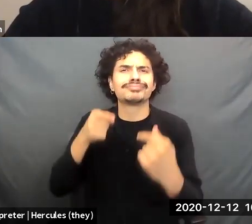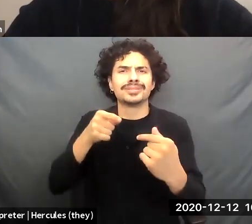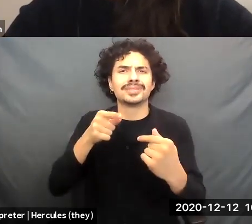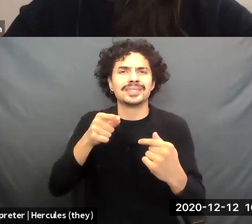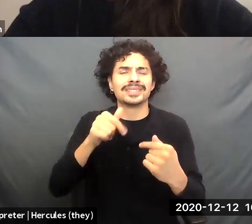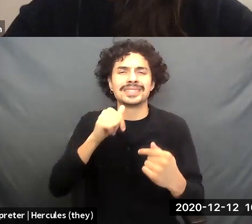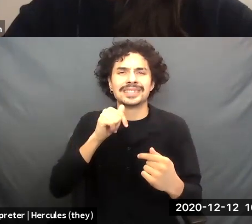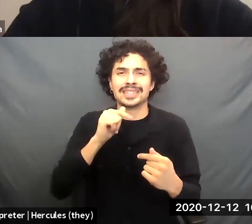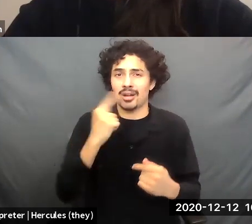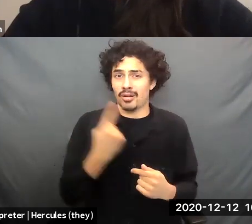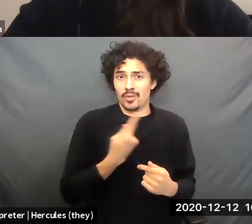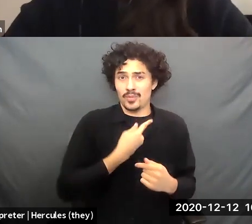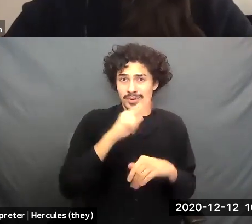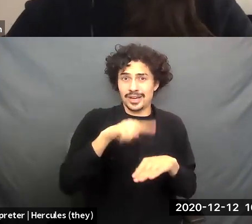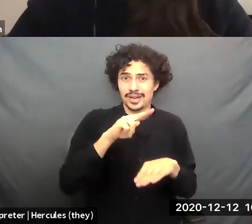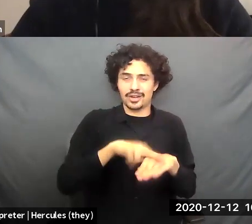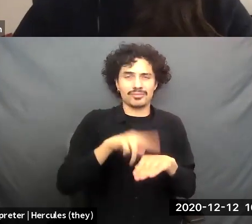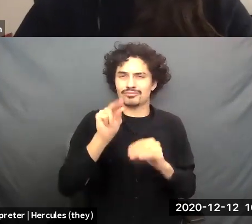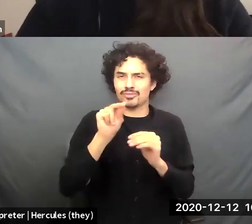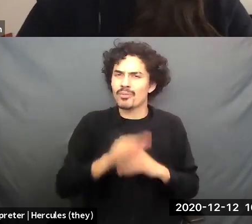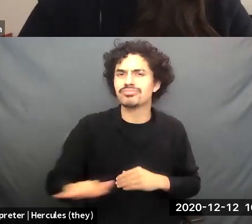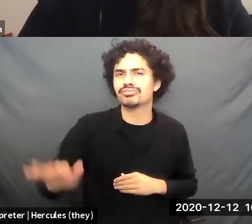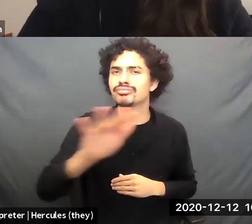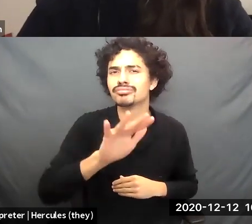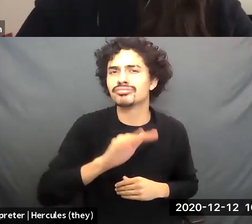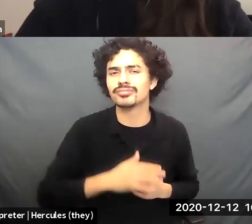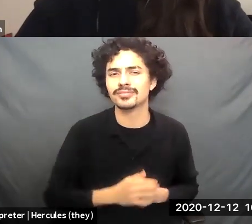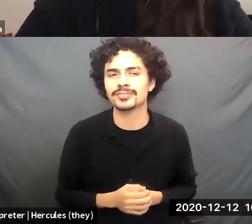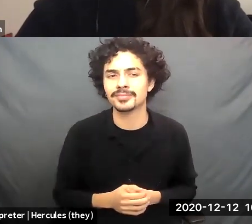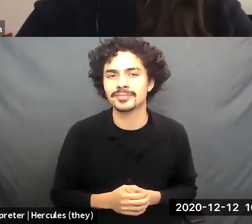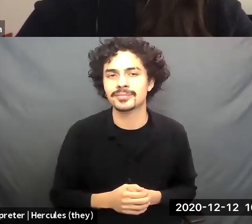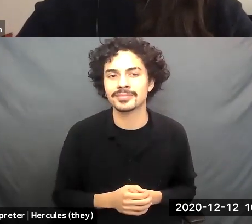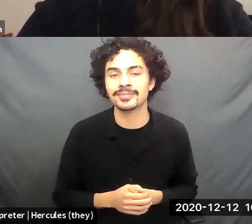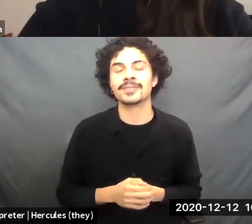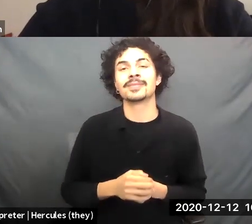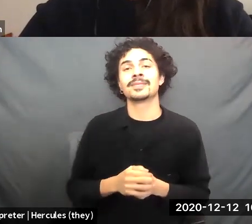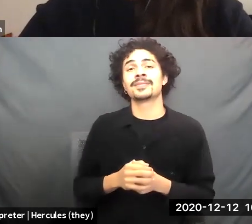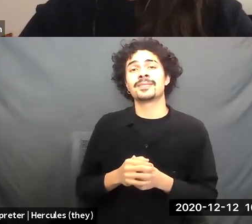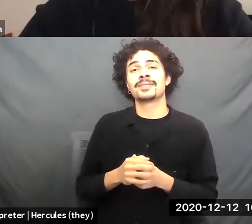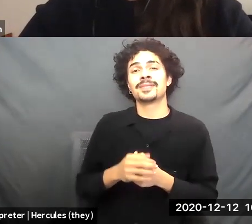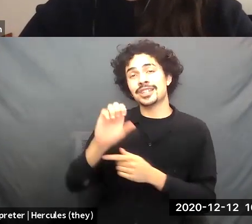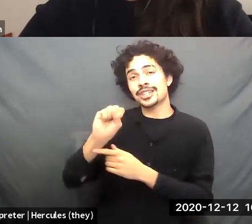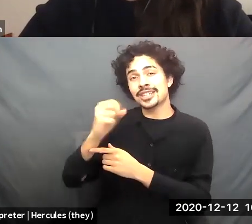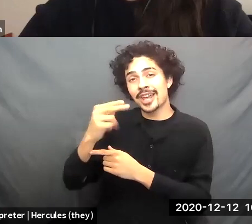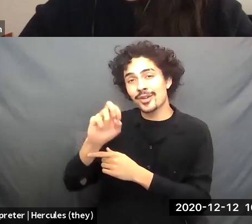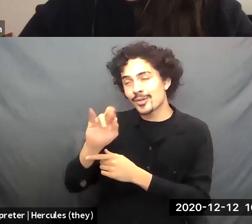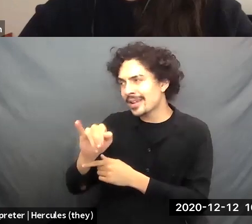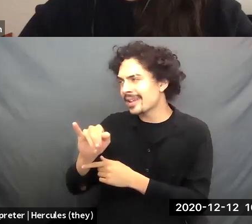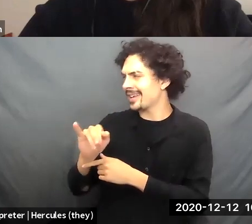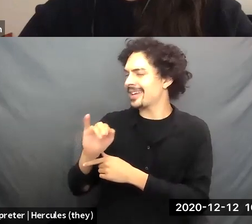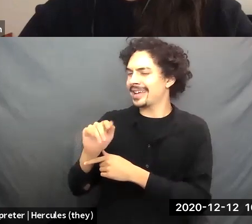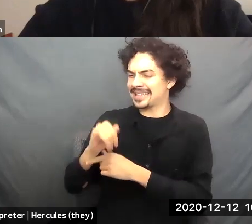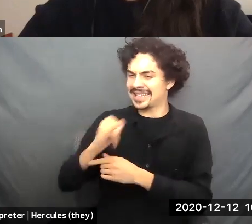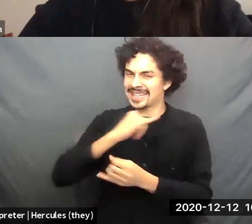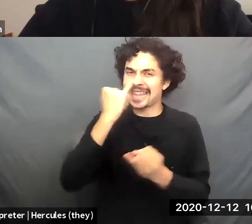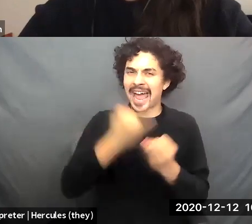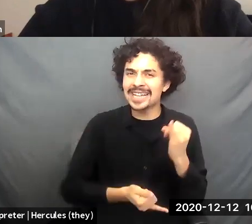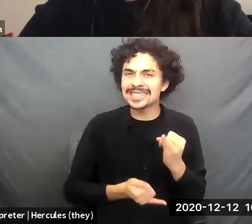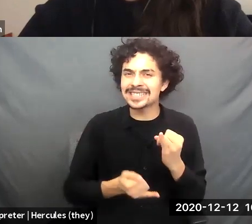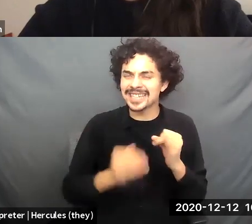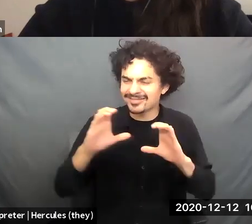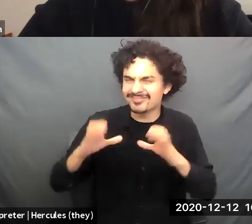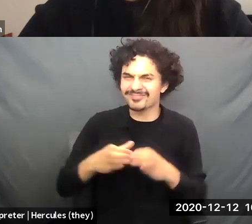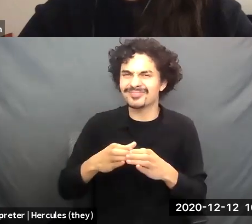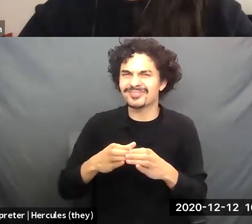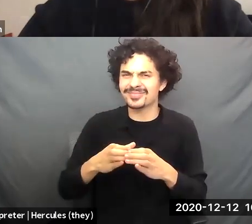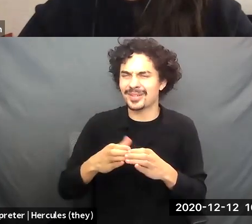I think Sherry ending the series with, with you, it's just so powerful on many levels and